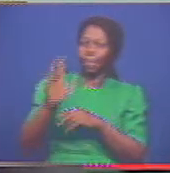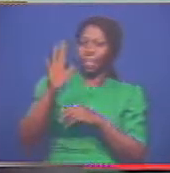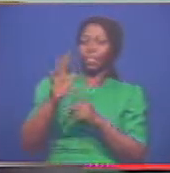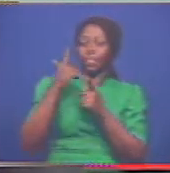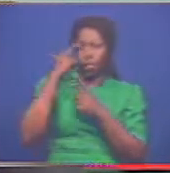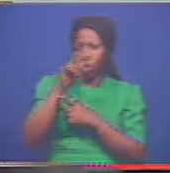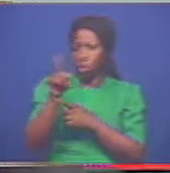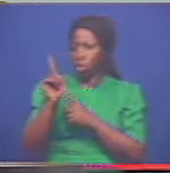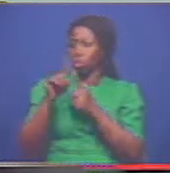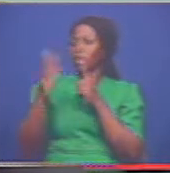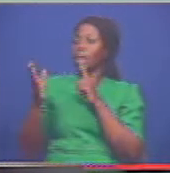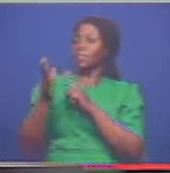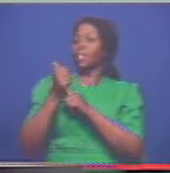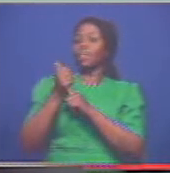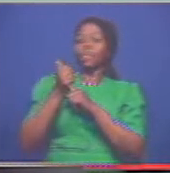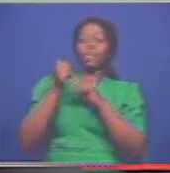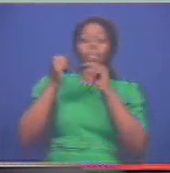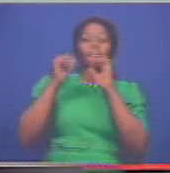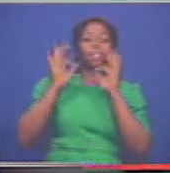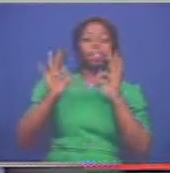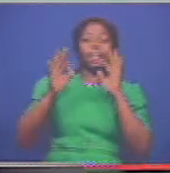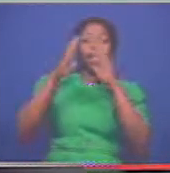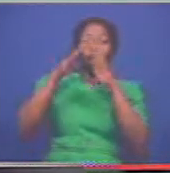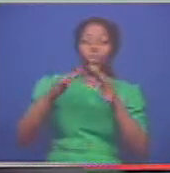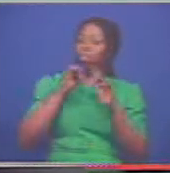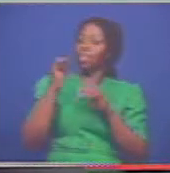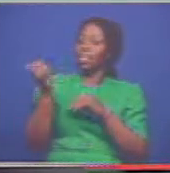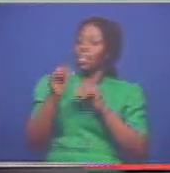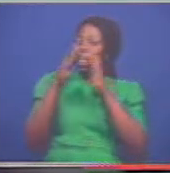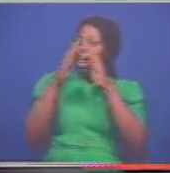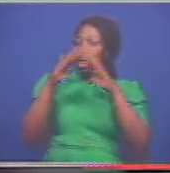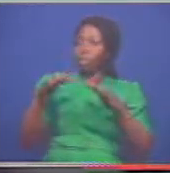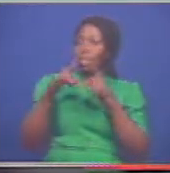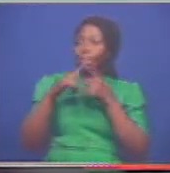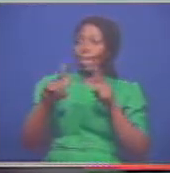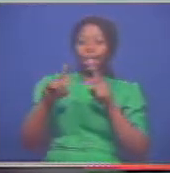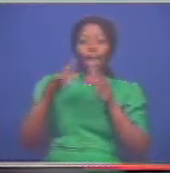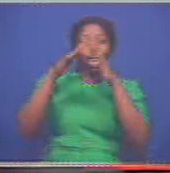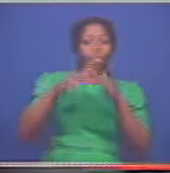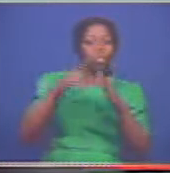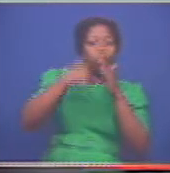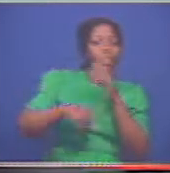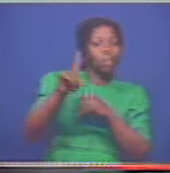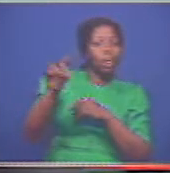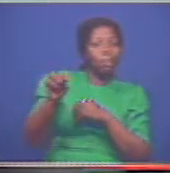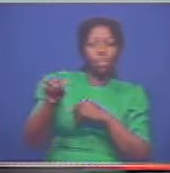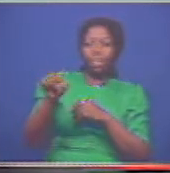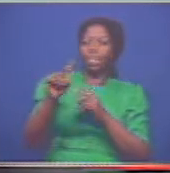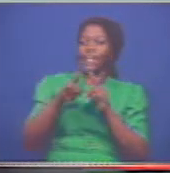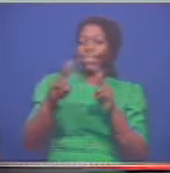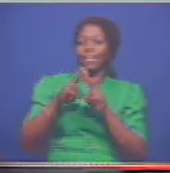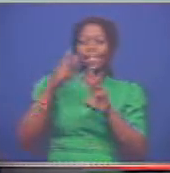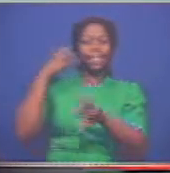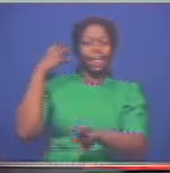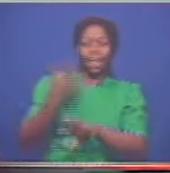to be able to achieve a house, a dignified house, not just any house, worth a million shilling, that will be a very difficult thing to